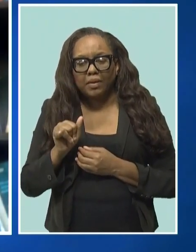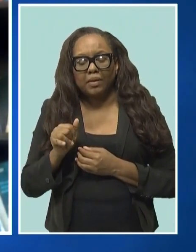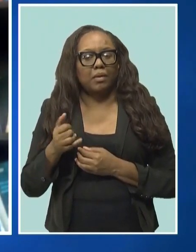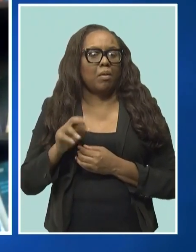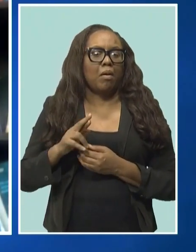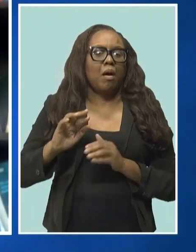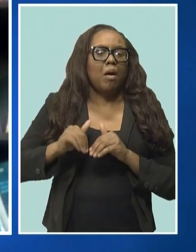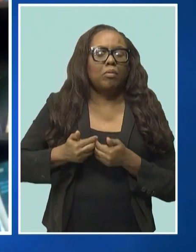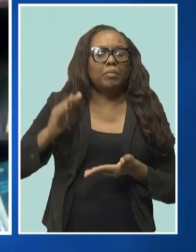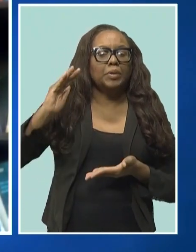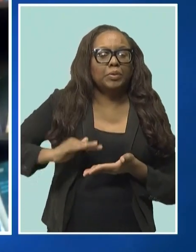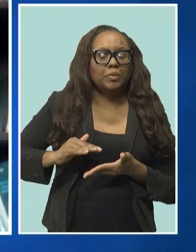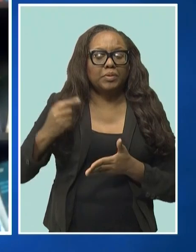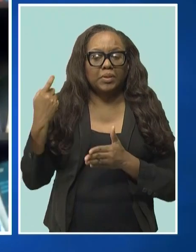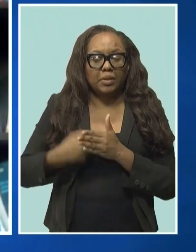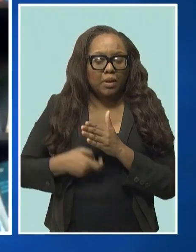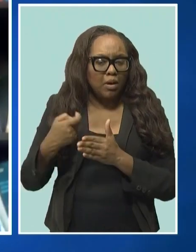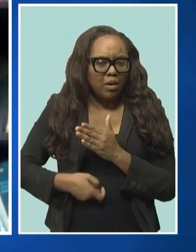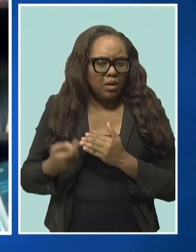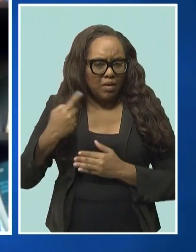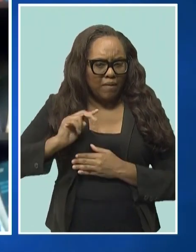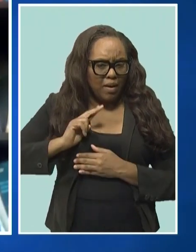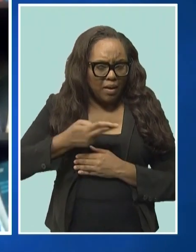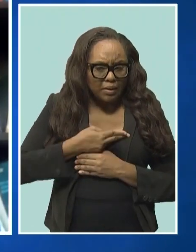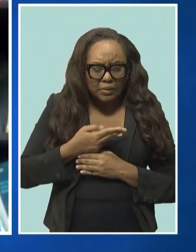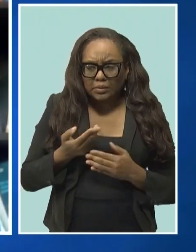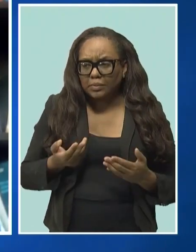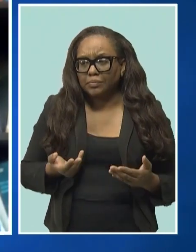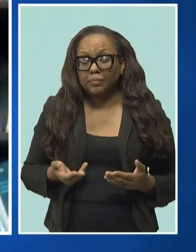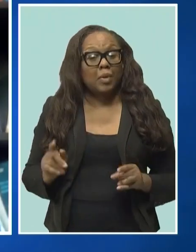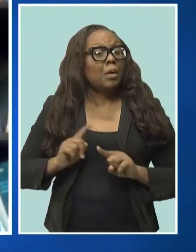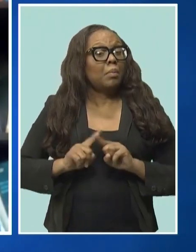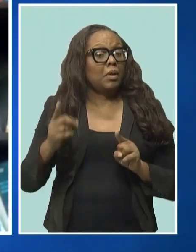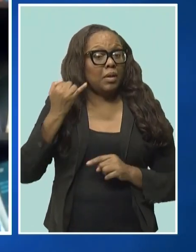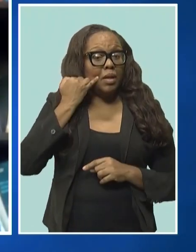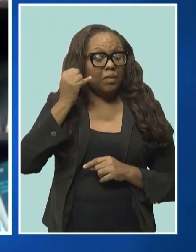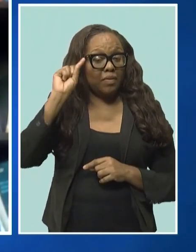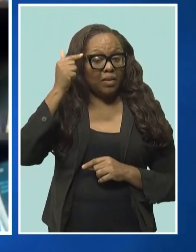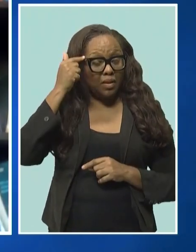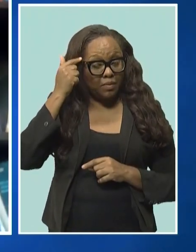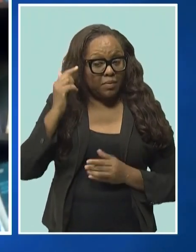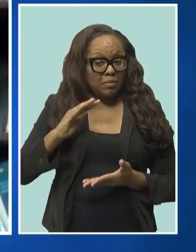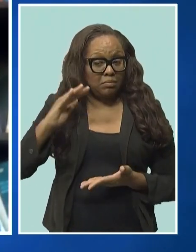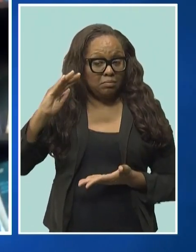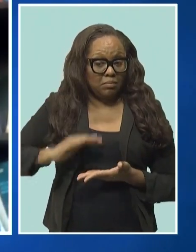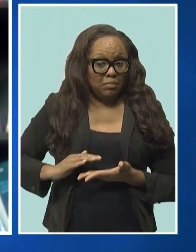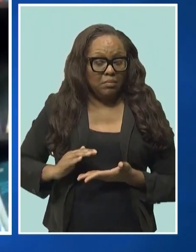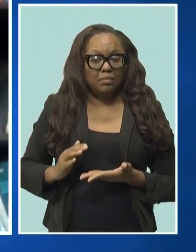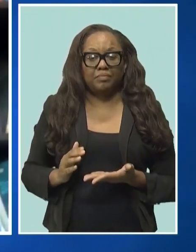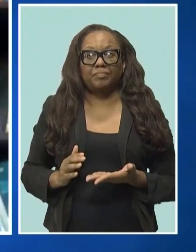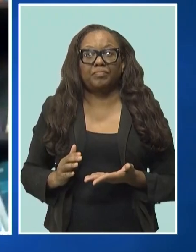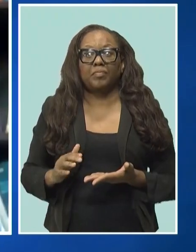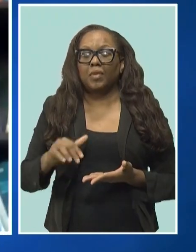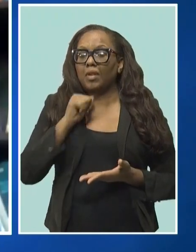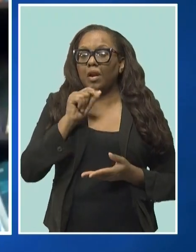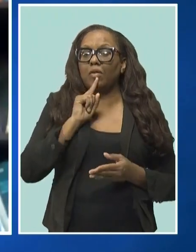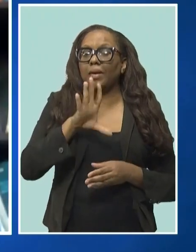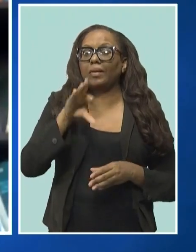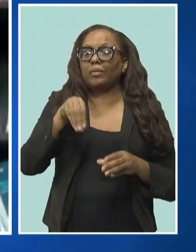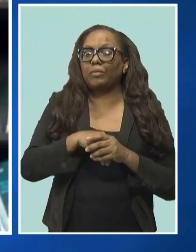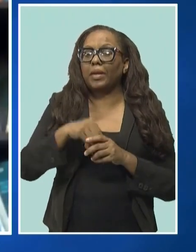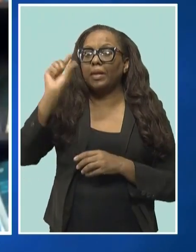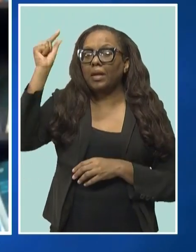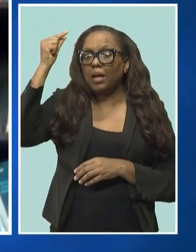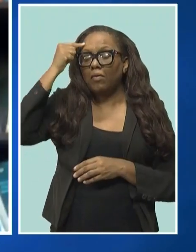those reductions in any taxes or levies also have knock-on effects on the government's budget, and the